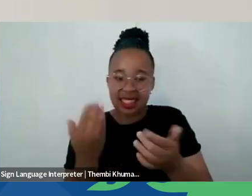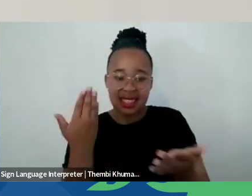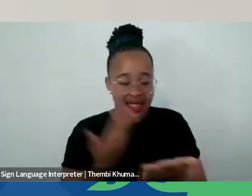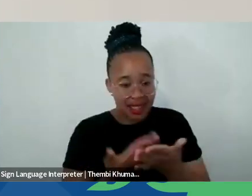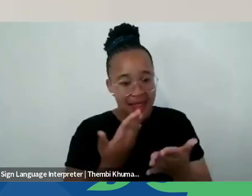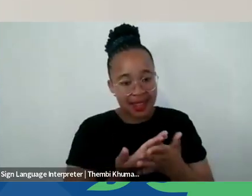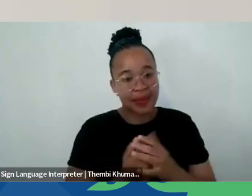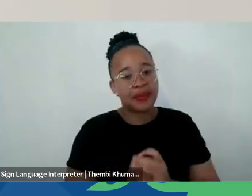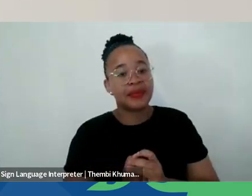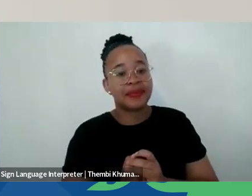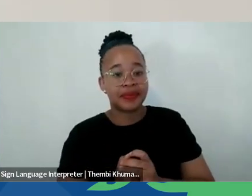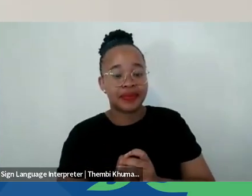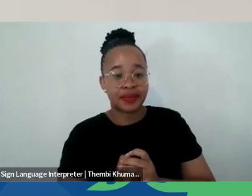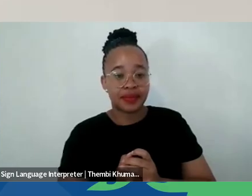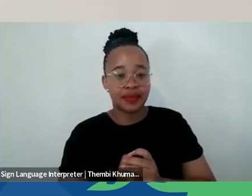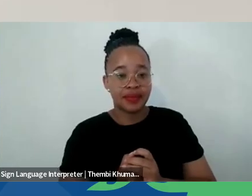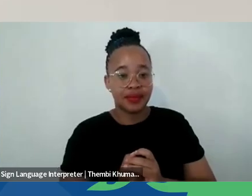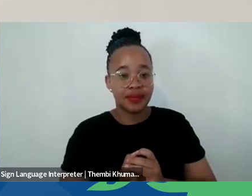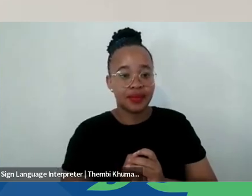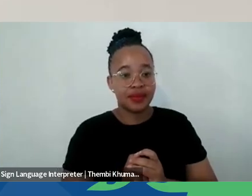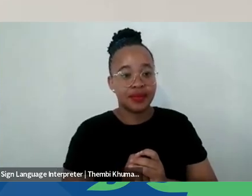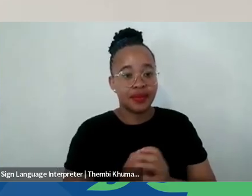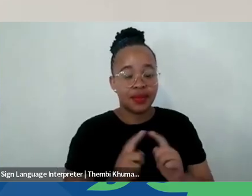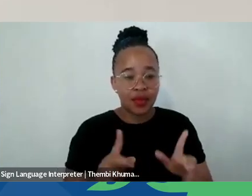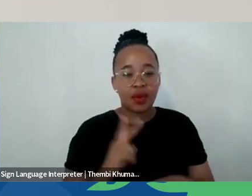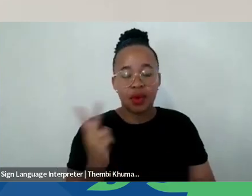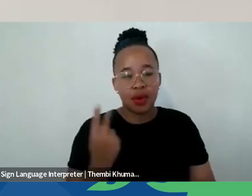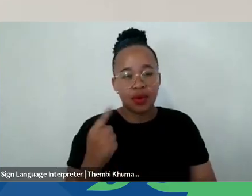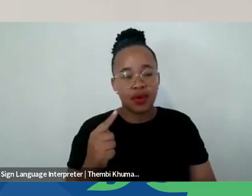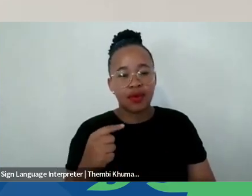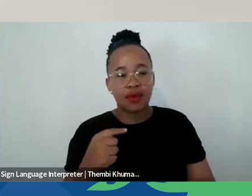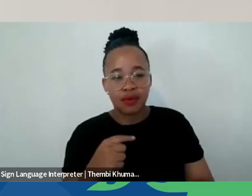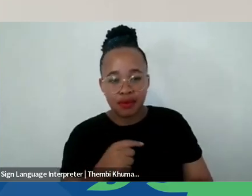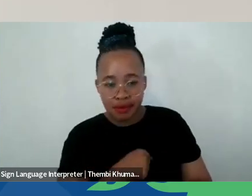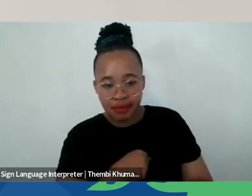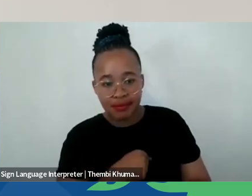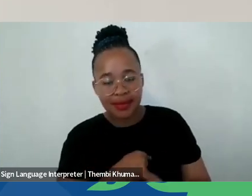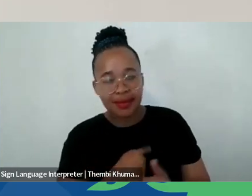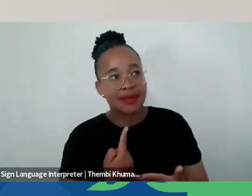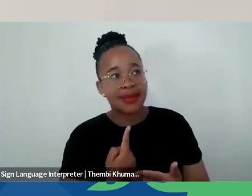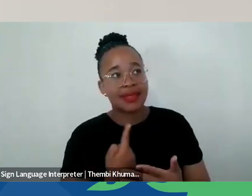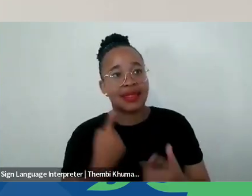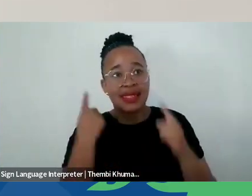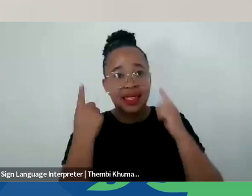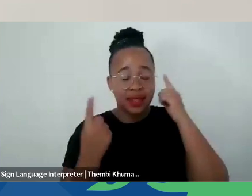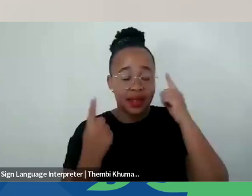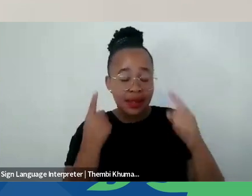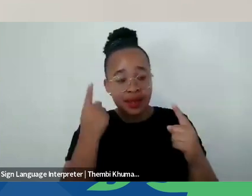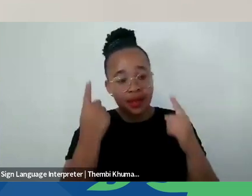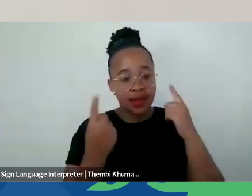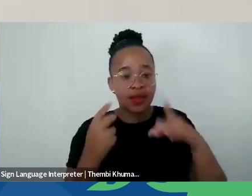it. And one also, for me, it appears that you need to